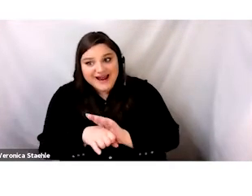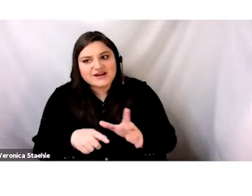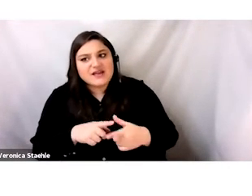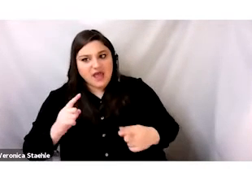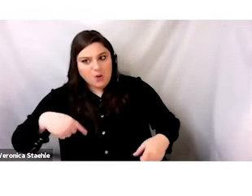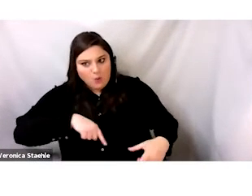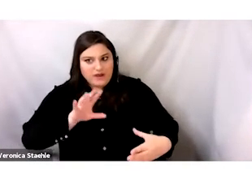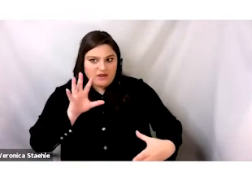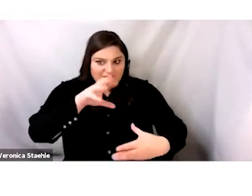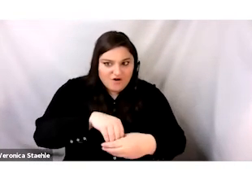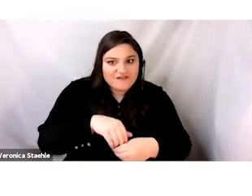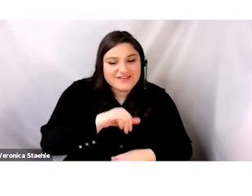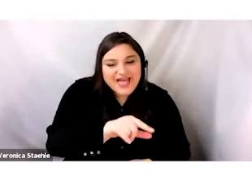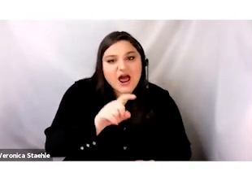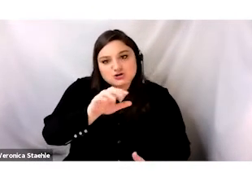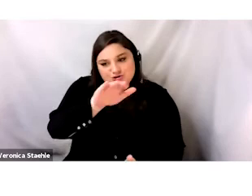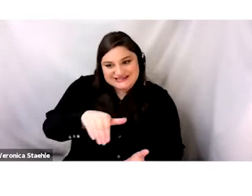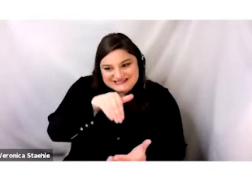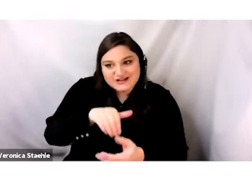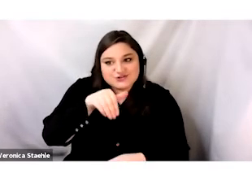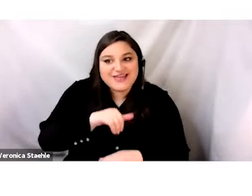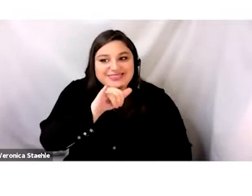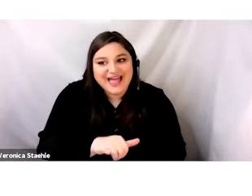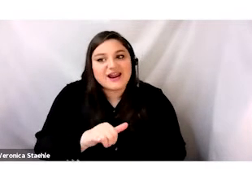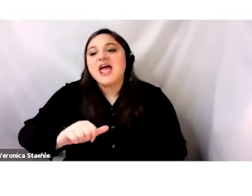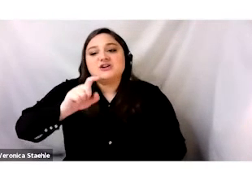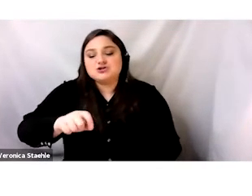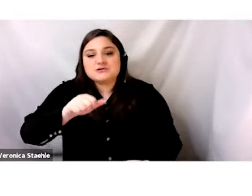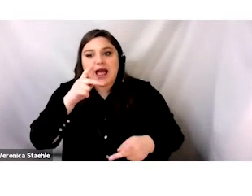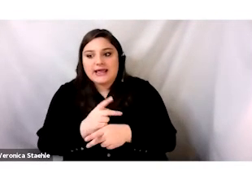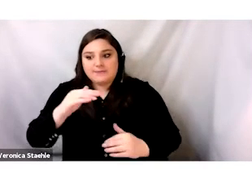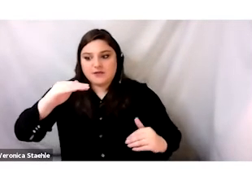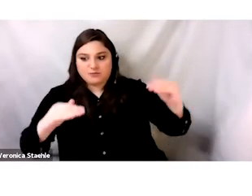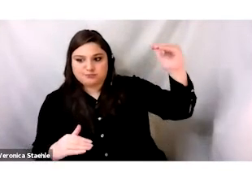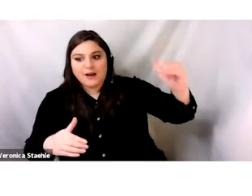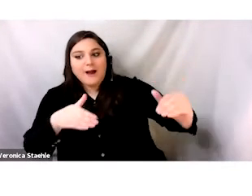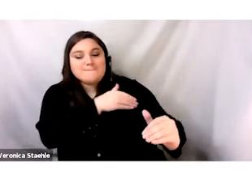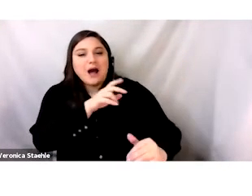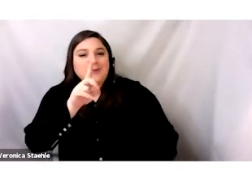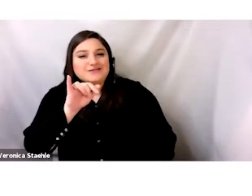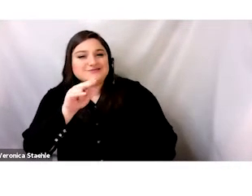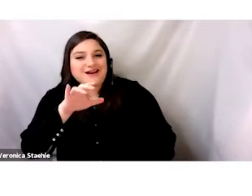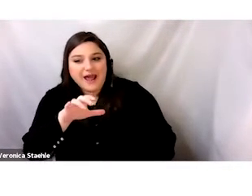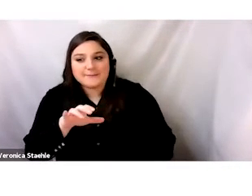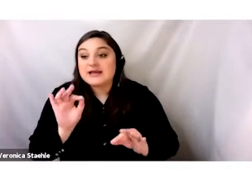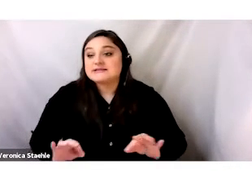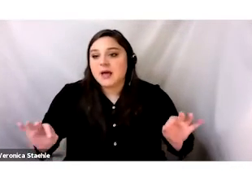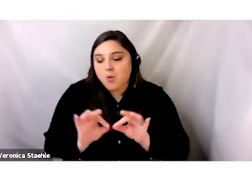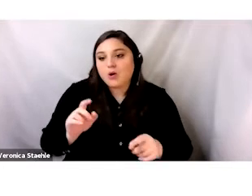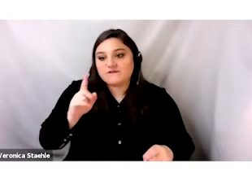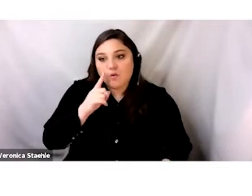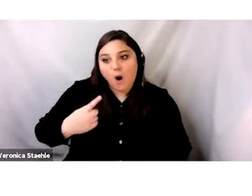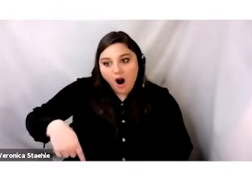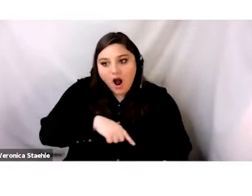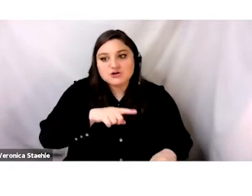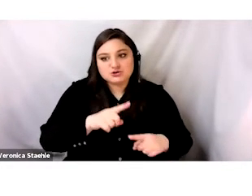perspectives because they have been more traditionally put in position of power and privilege, but really recognize the power that